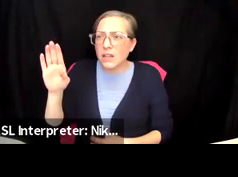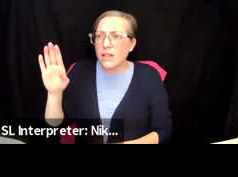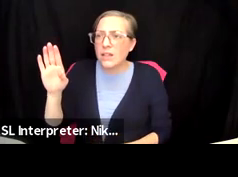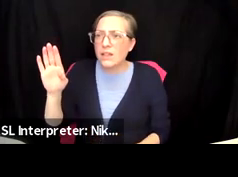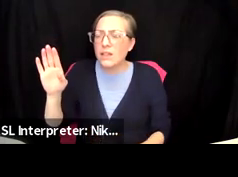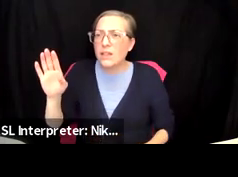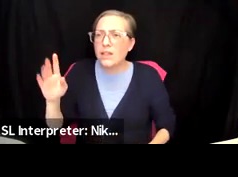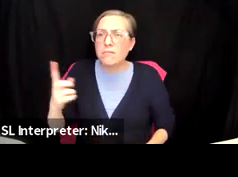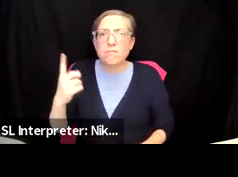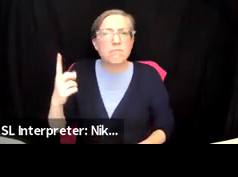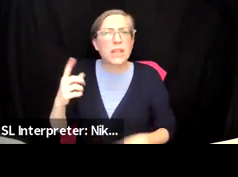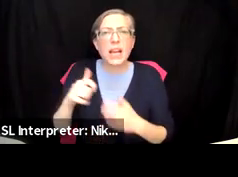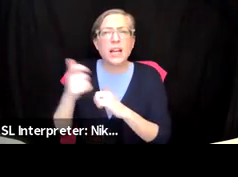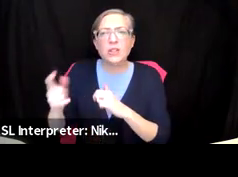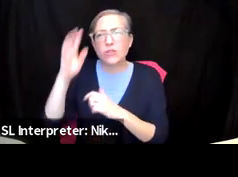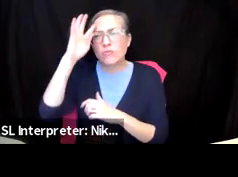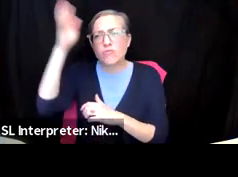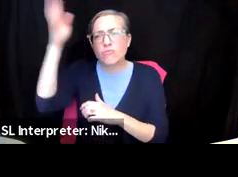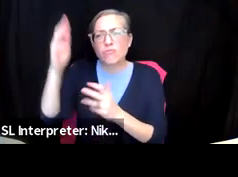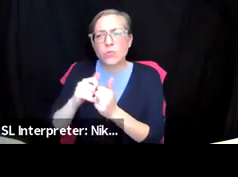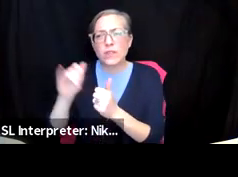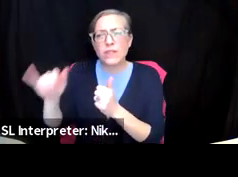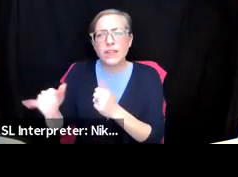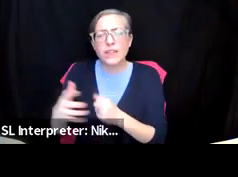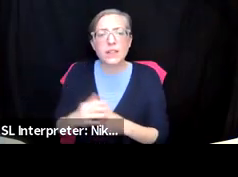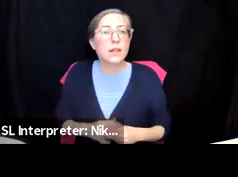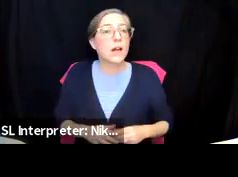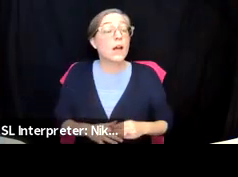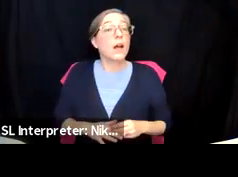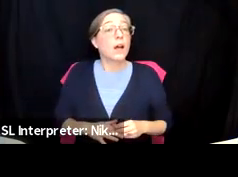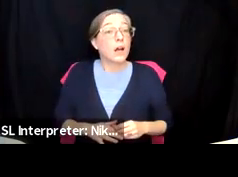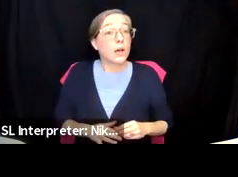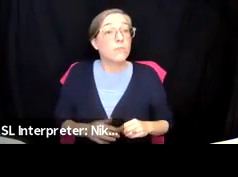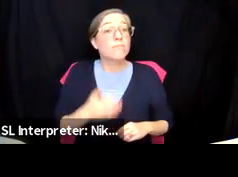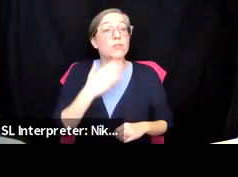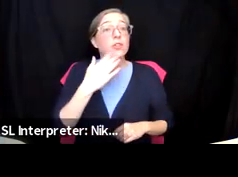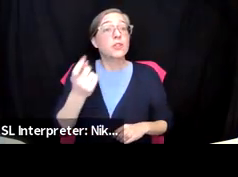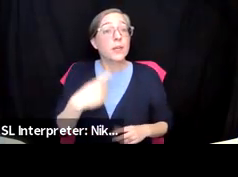You know, that's a good question.